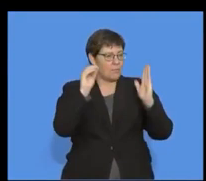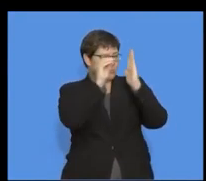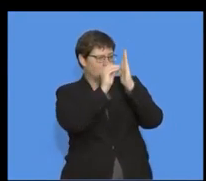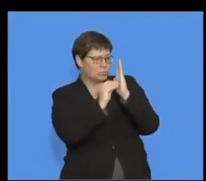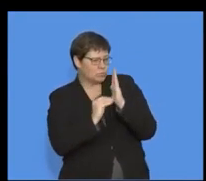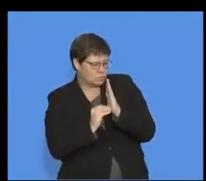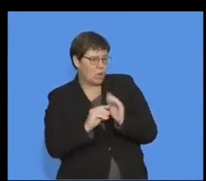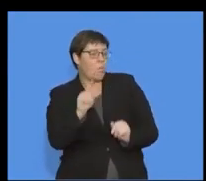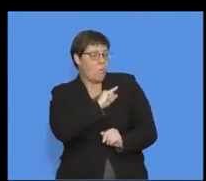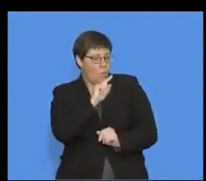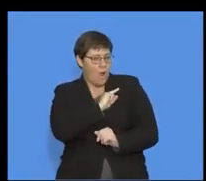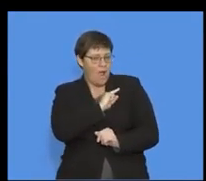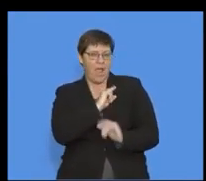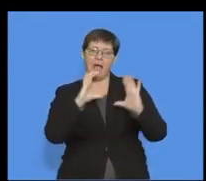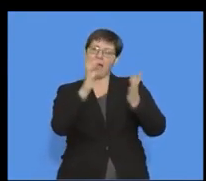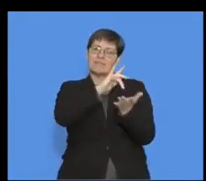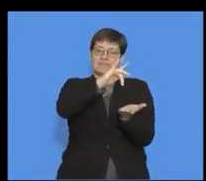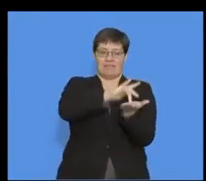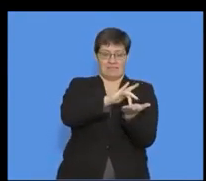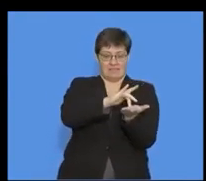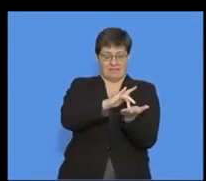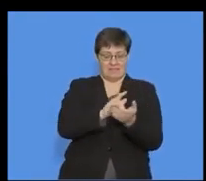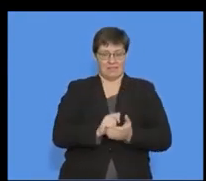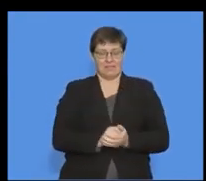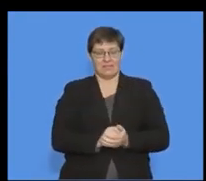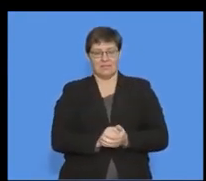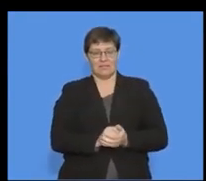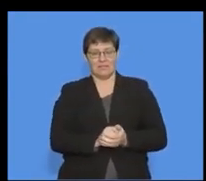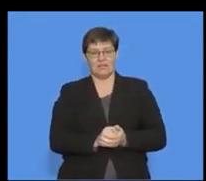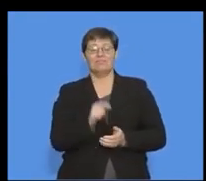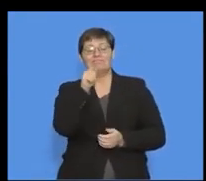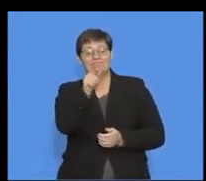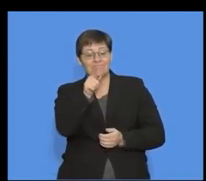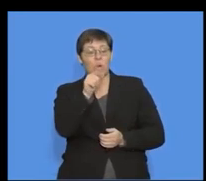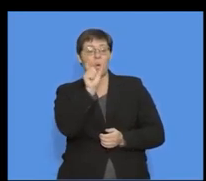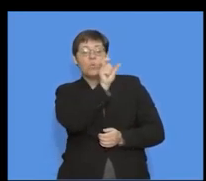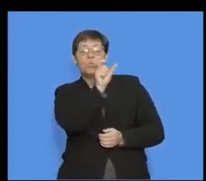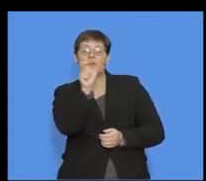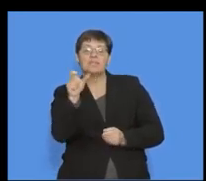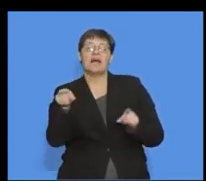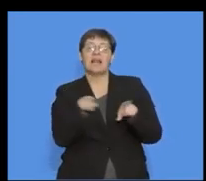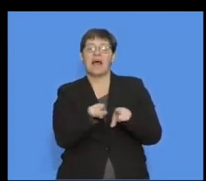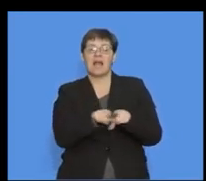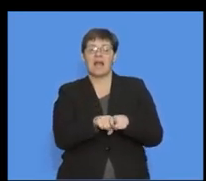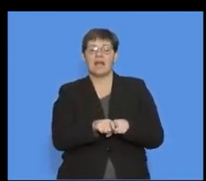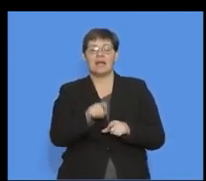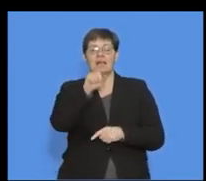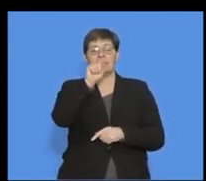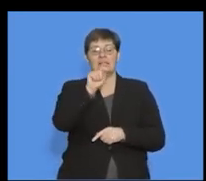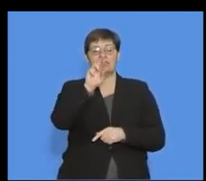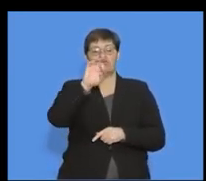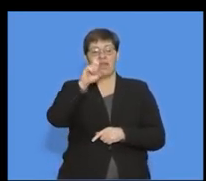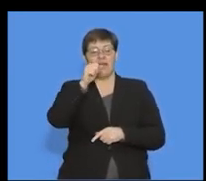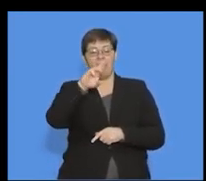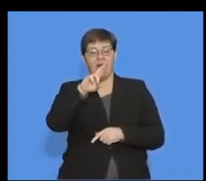about based on a center. By the way, we actually call these words things like trigger words. We